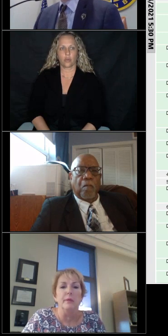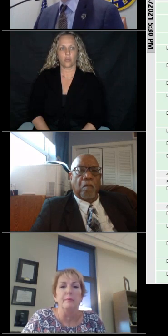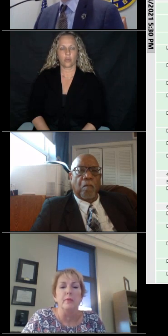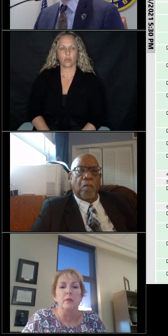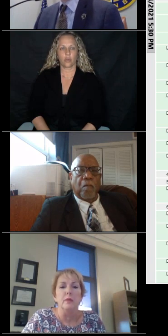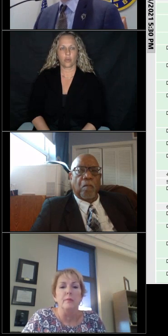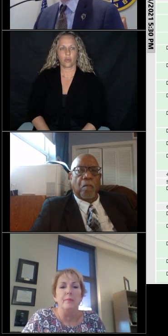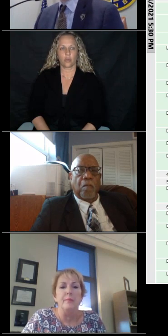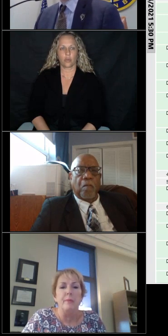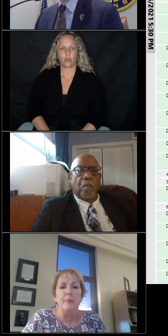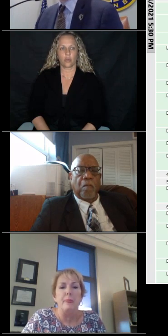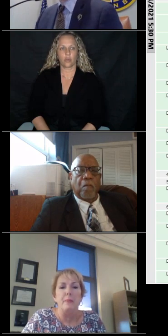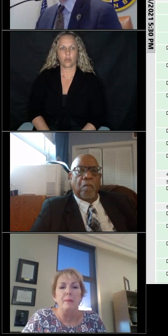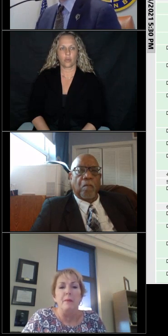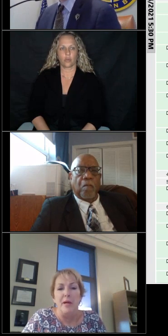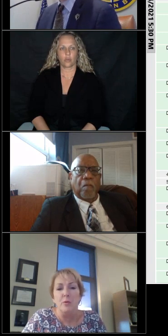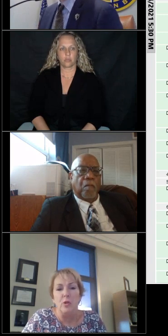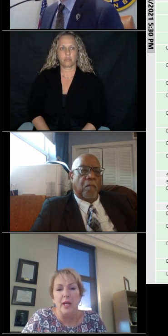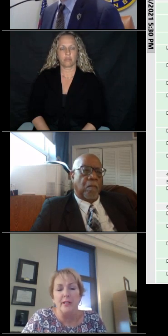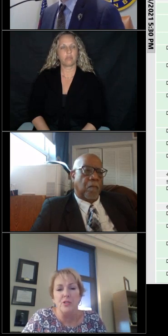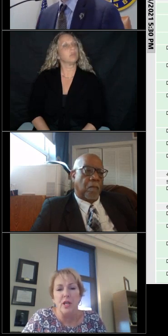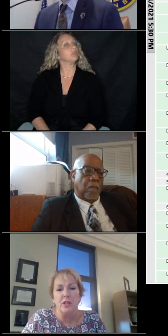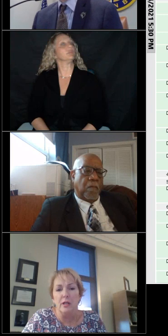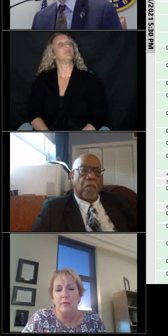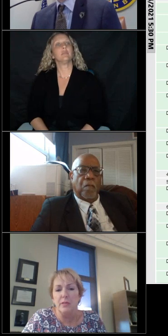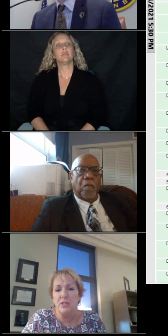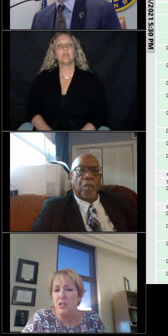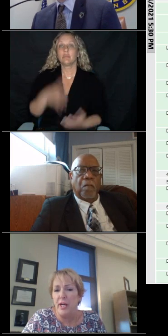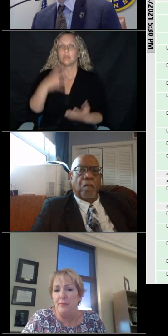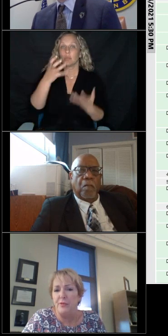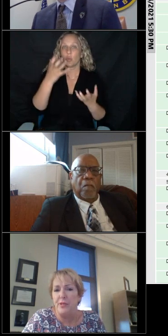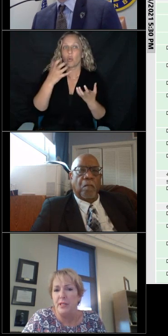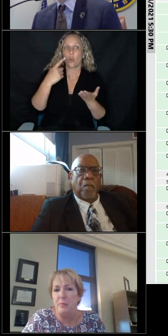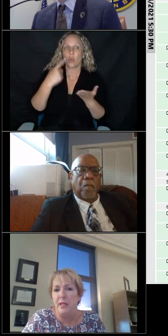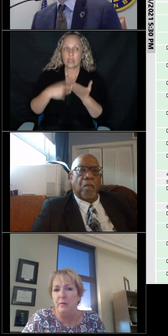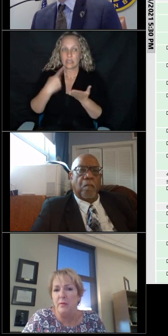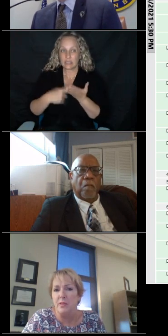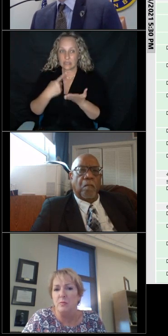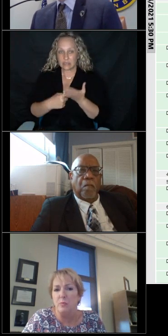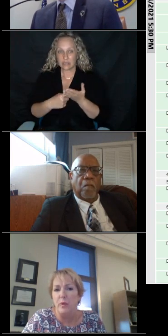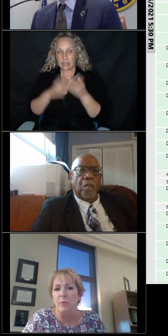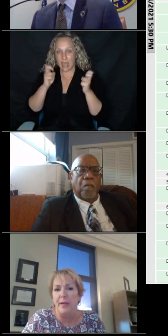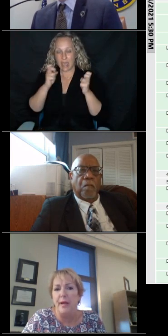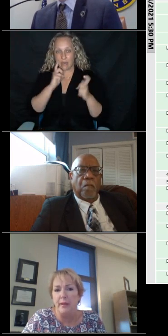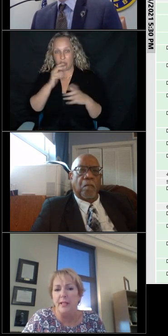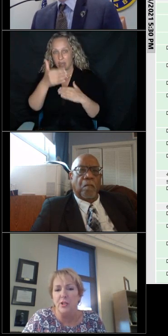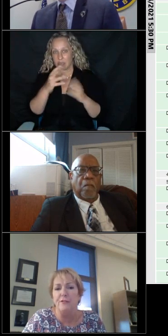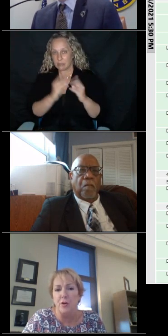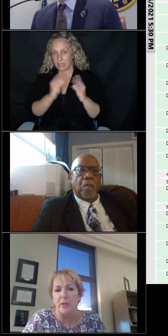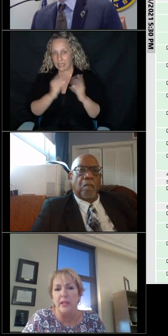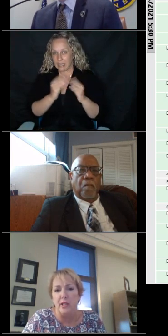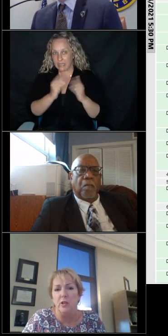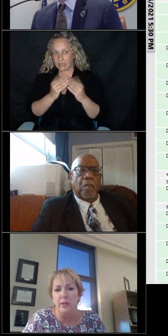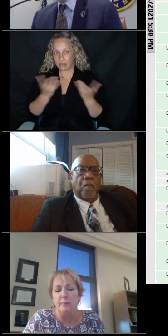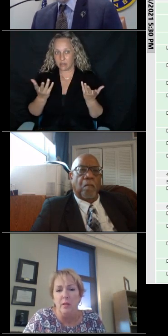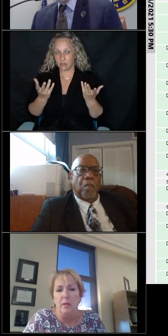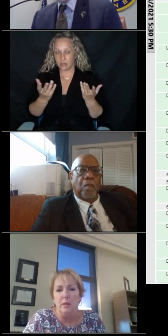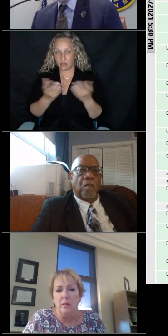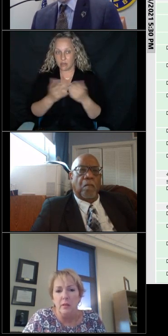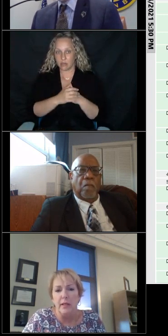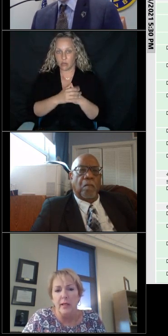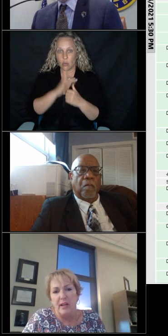Oh, okay. All right, thank you. Mayor, would you like a discussion item for the next meeting? Because we would be with